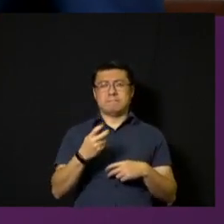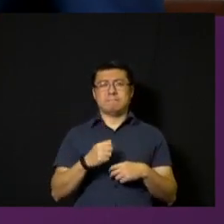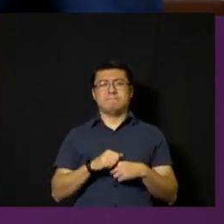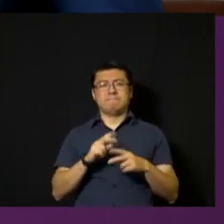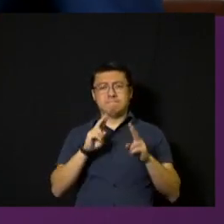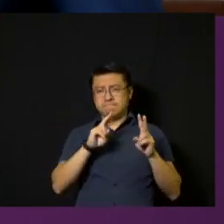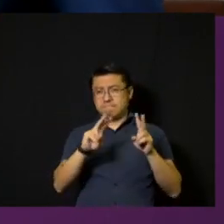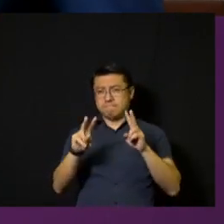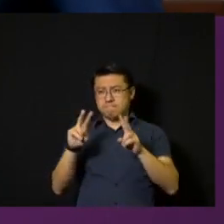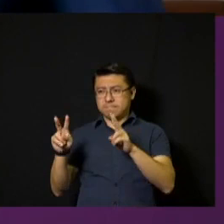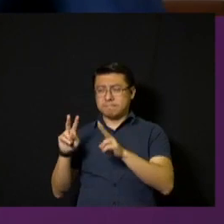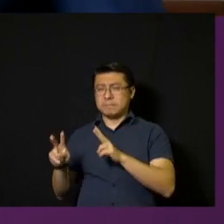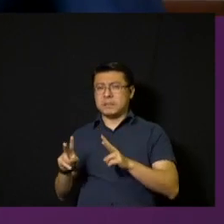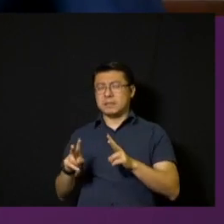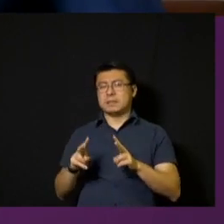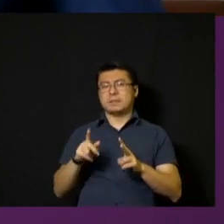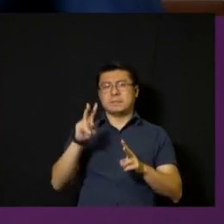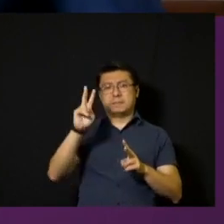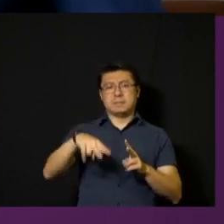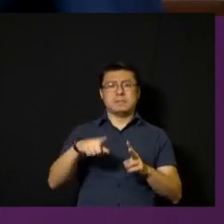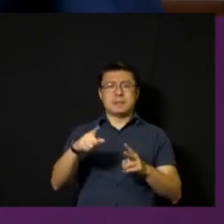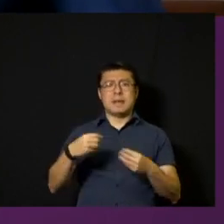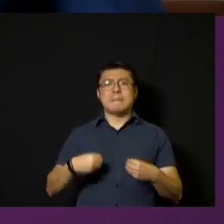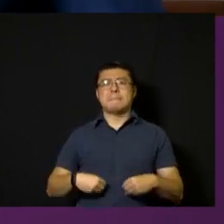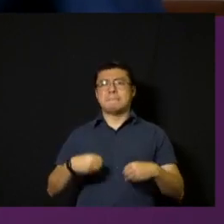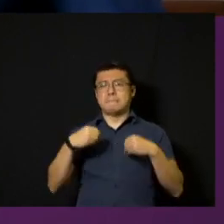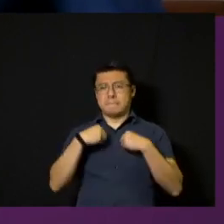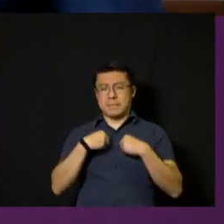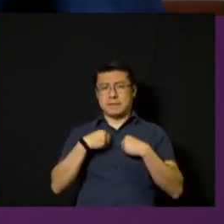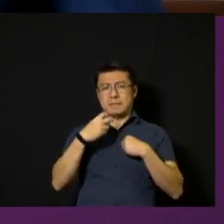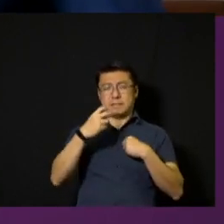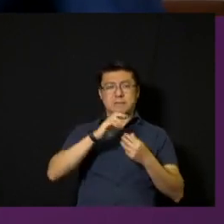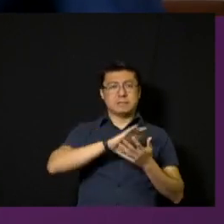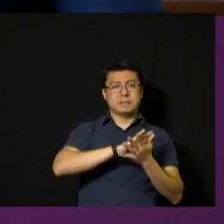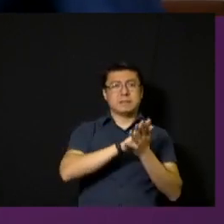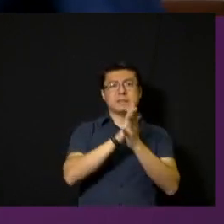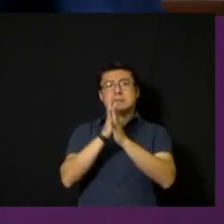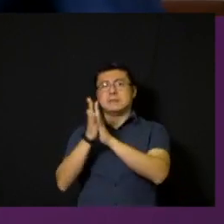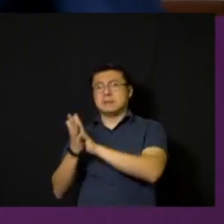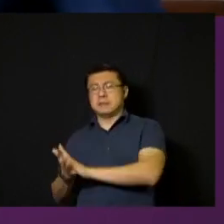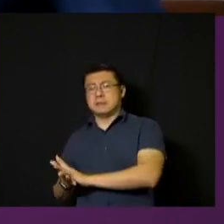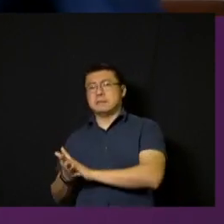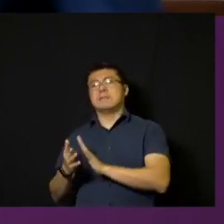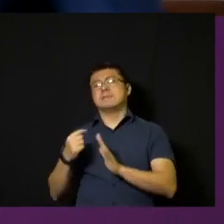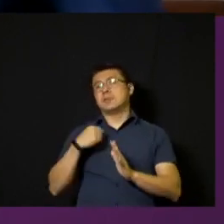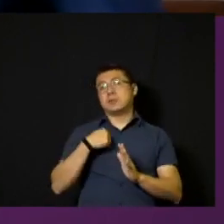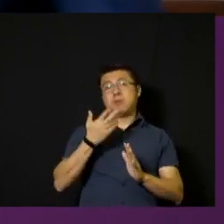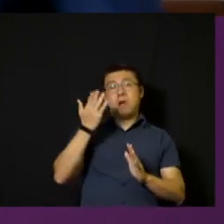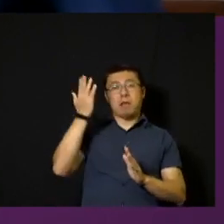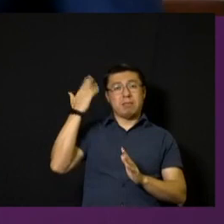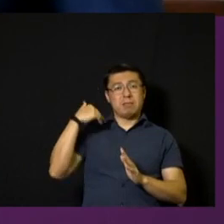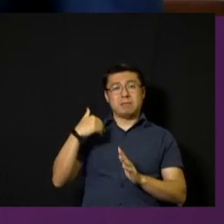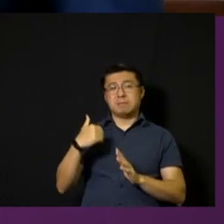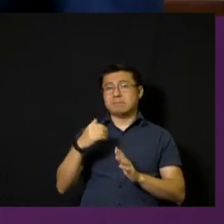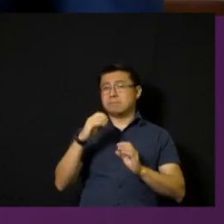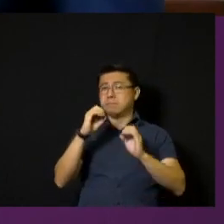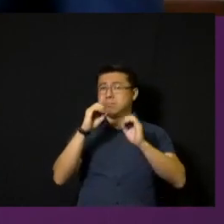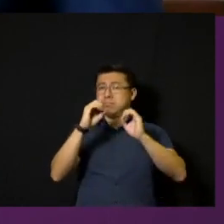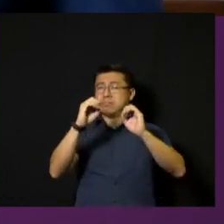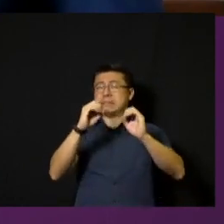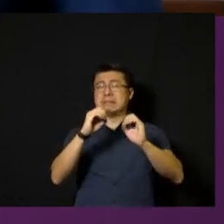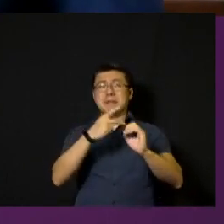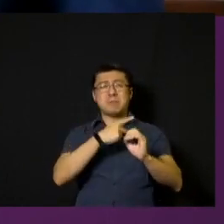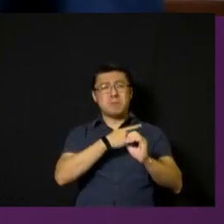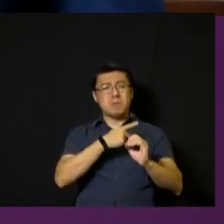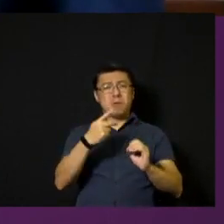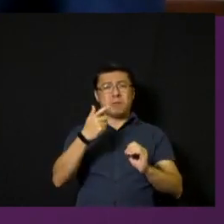to see them achieve this, Diego, because life has changed for us. I come from having nothing,